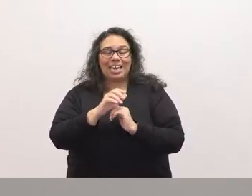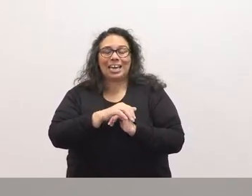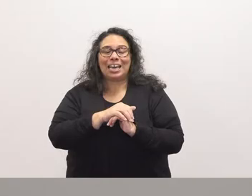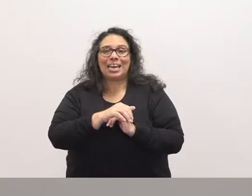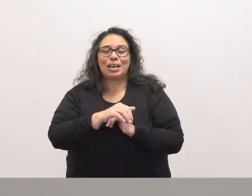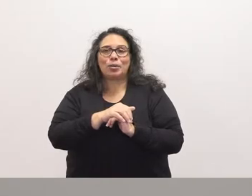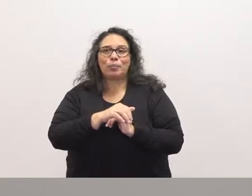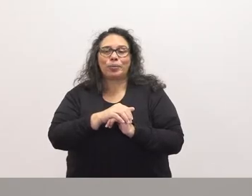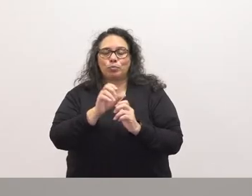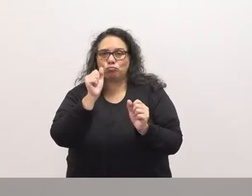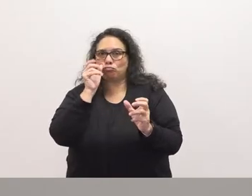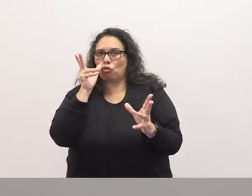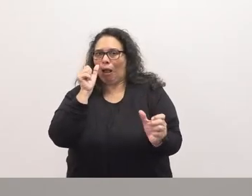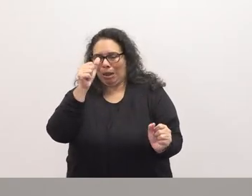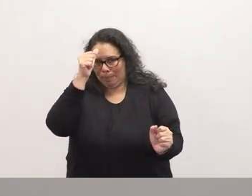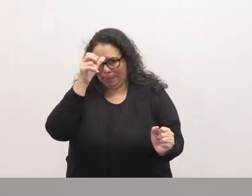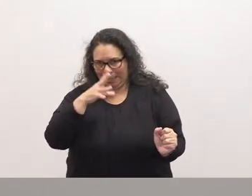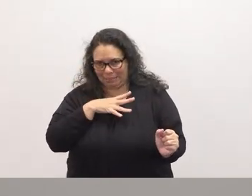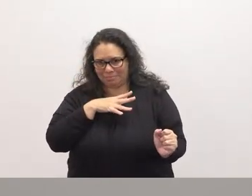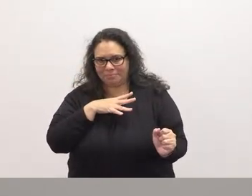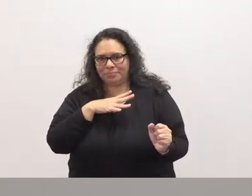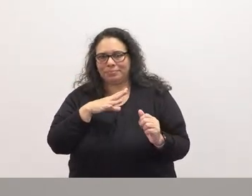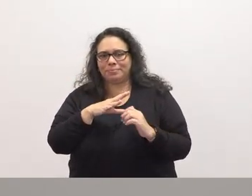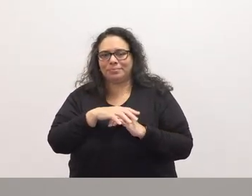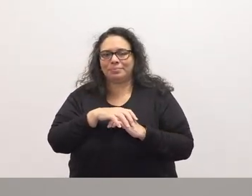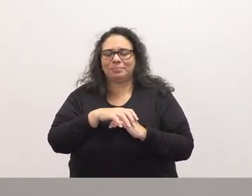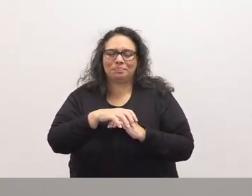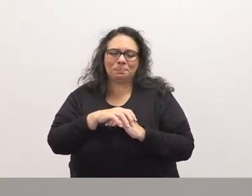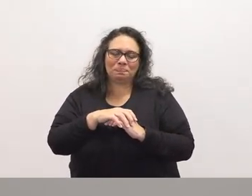he was an incredible man.